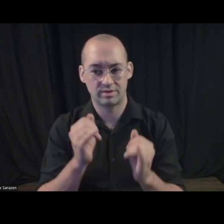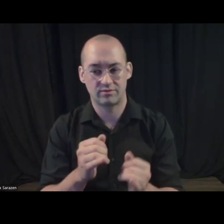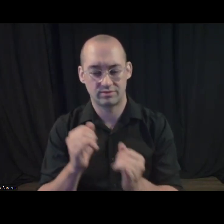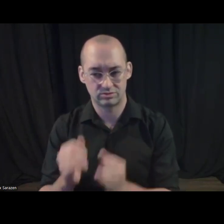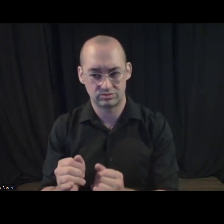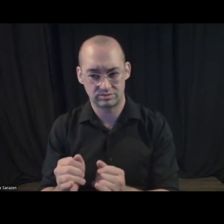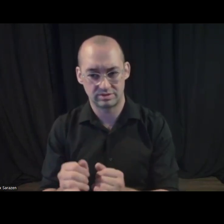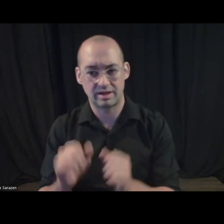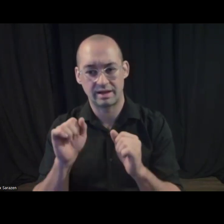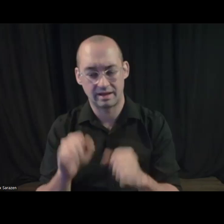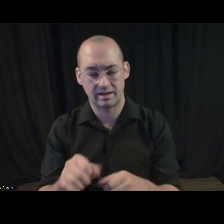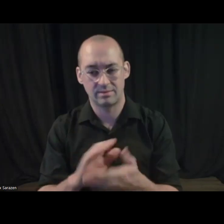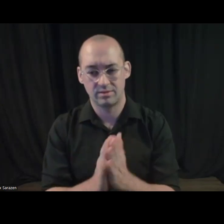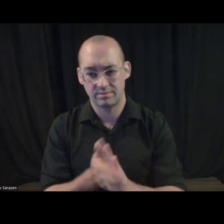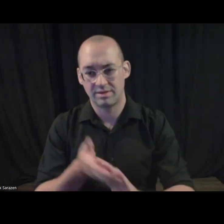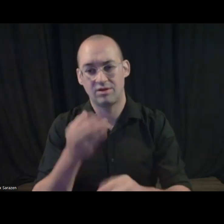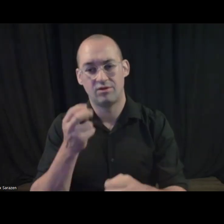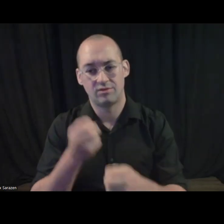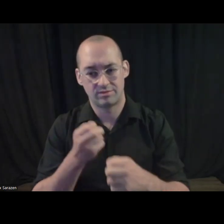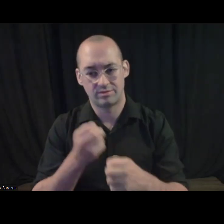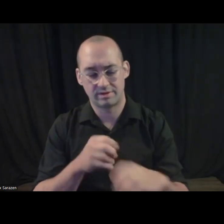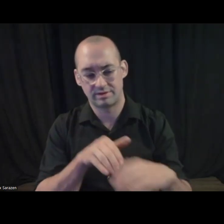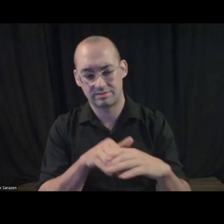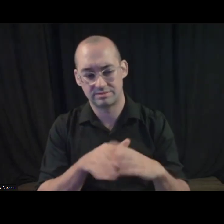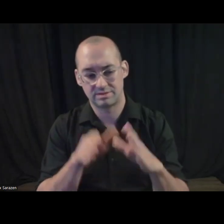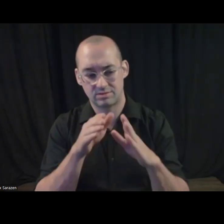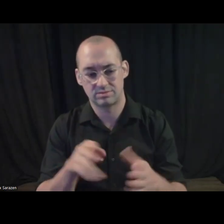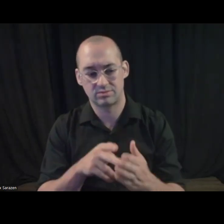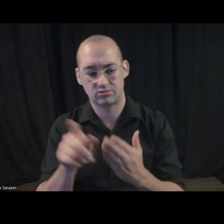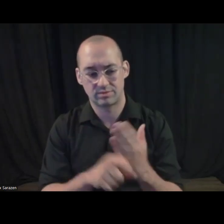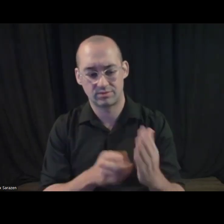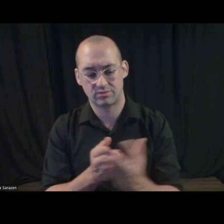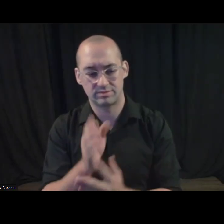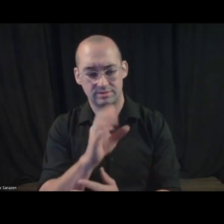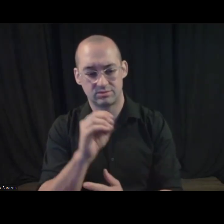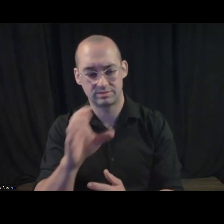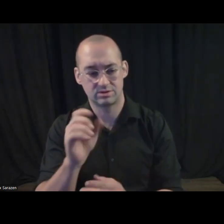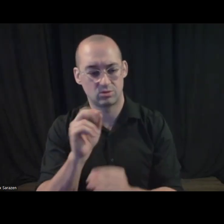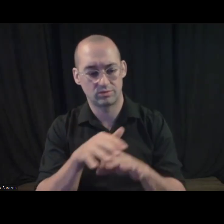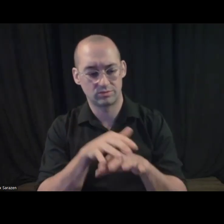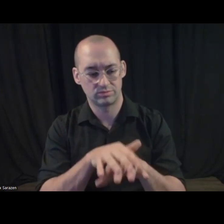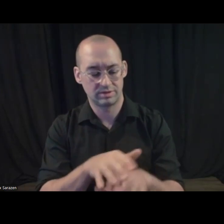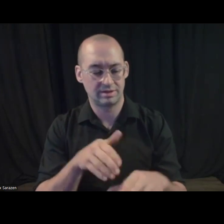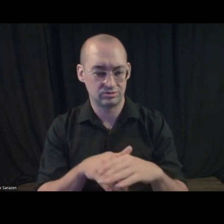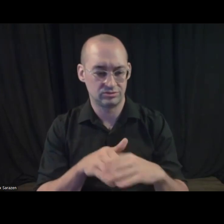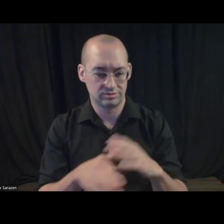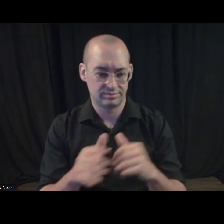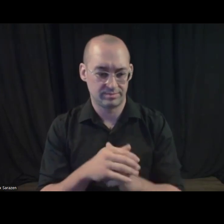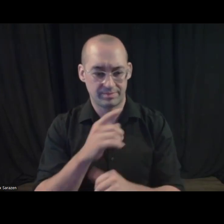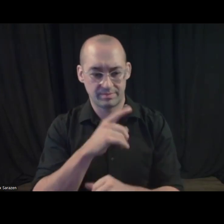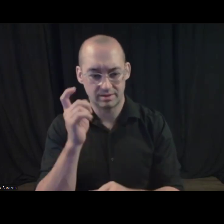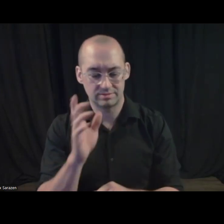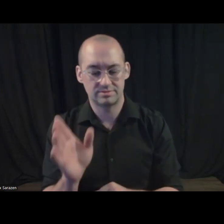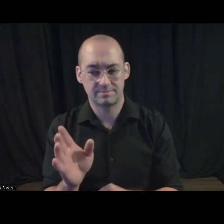it can be difficult accessing housing programs through COCs or coordinated entry because